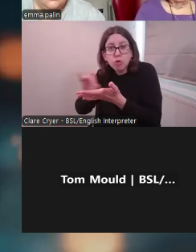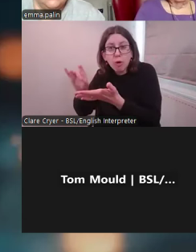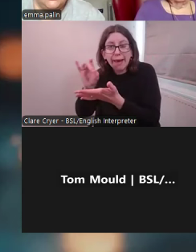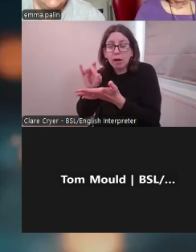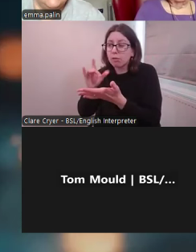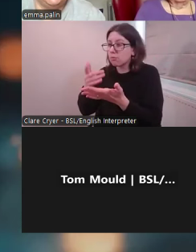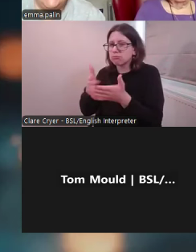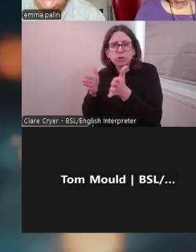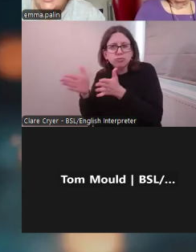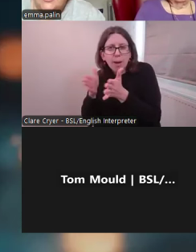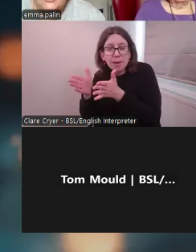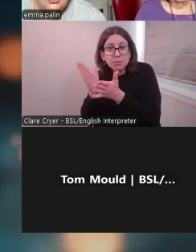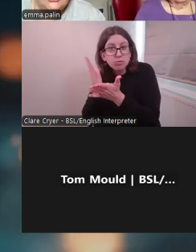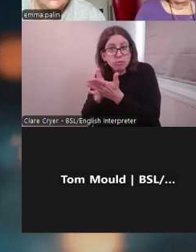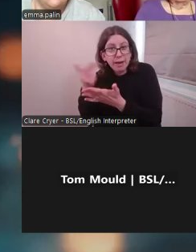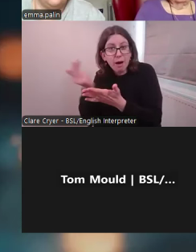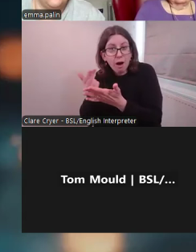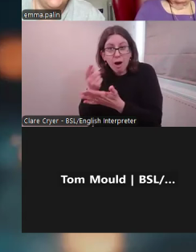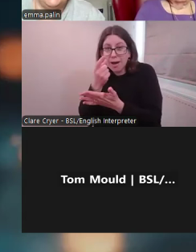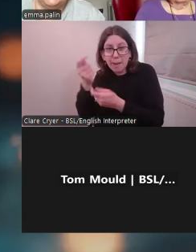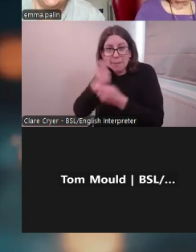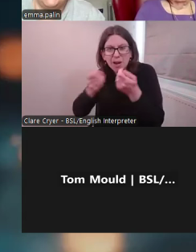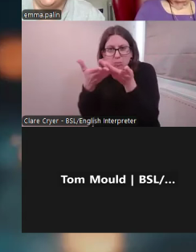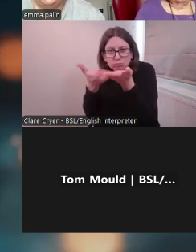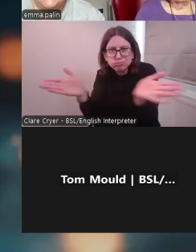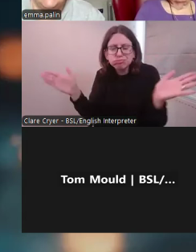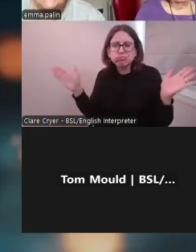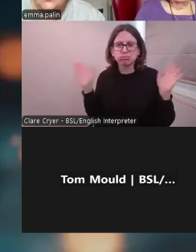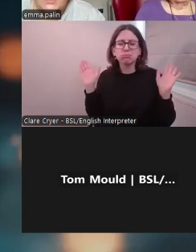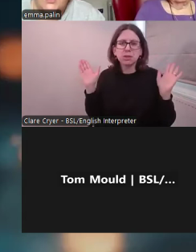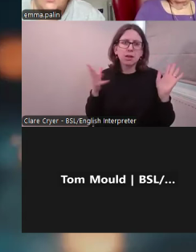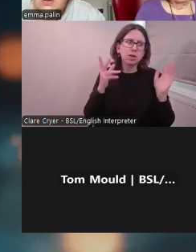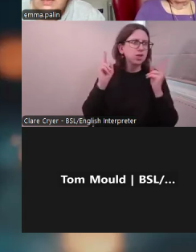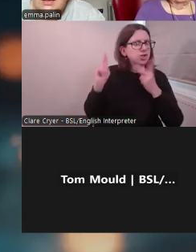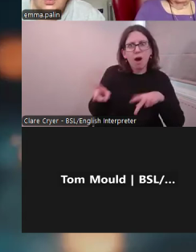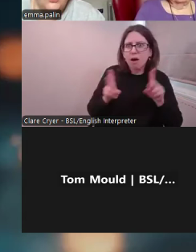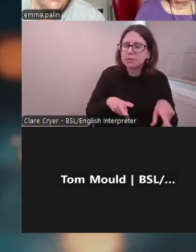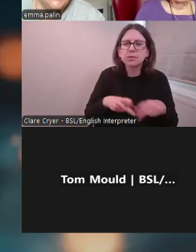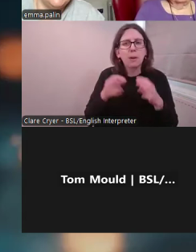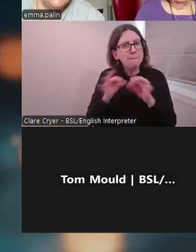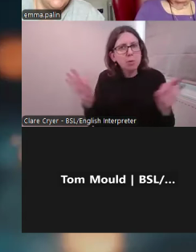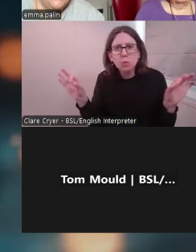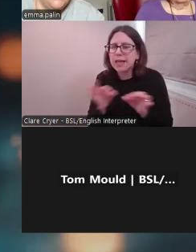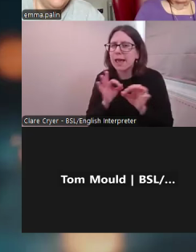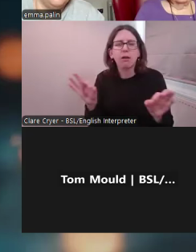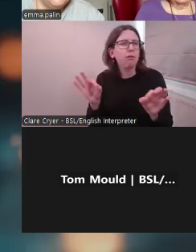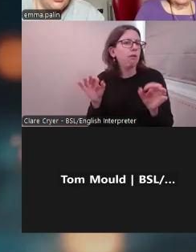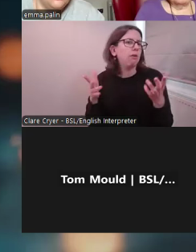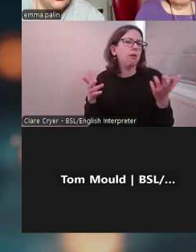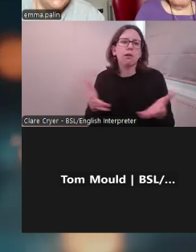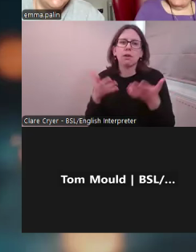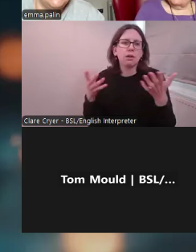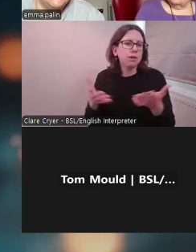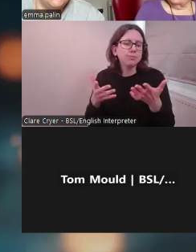the arts can display itself in lots of different ways. So we had dance, we had music, we had